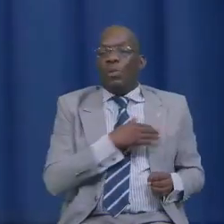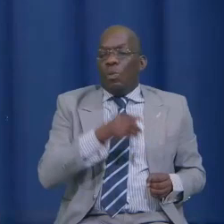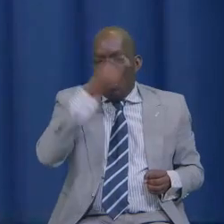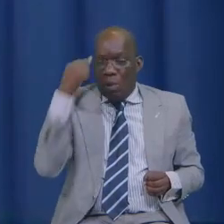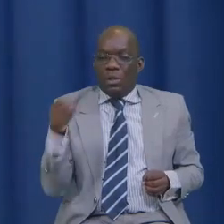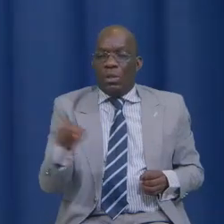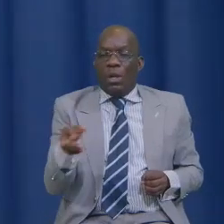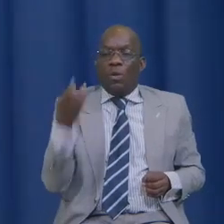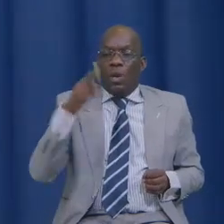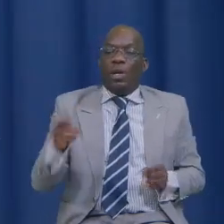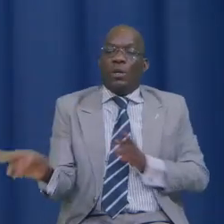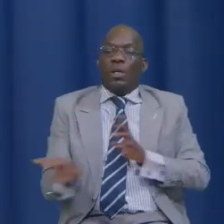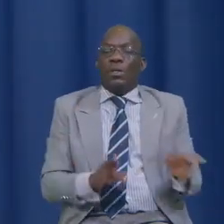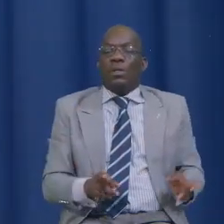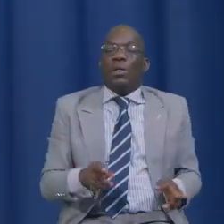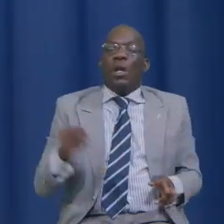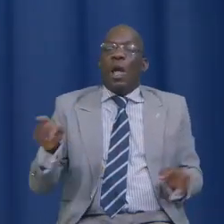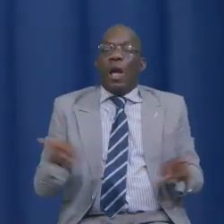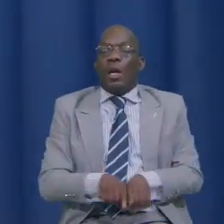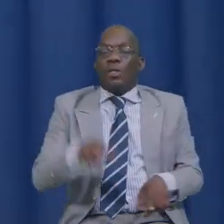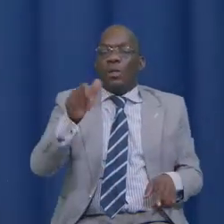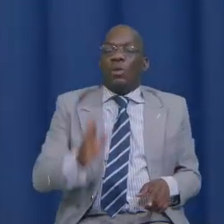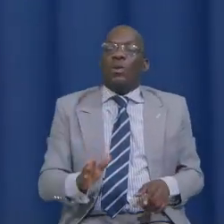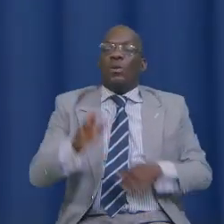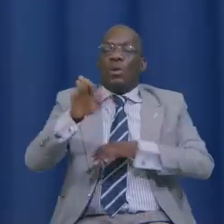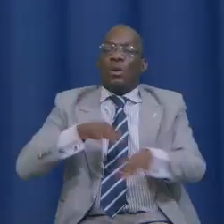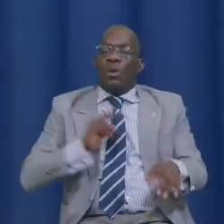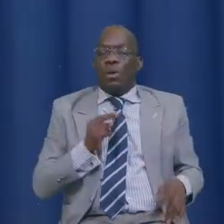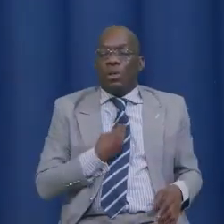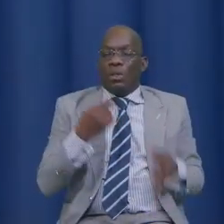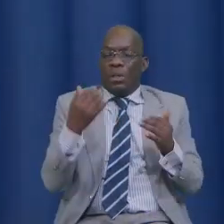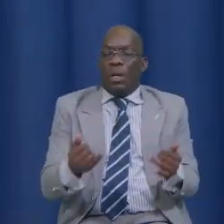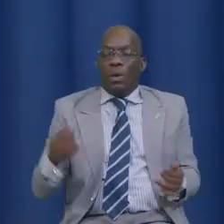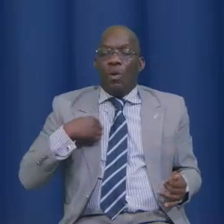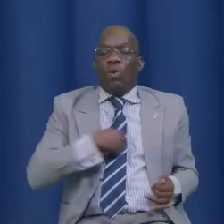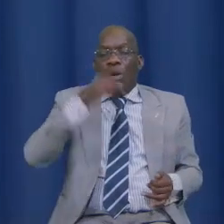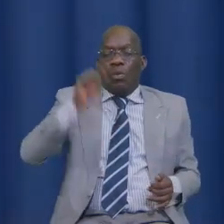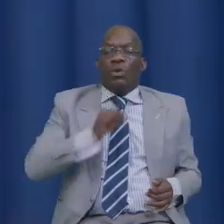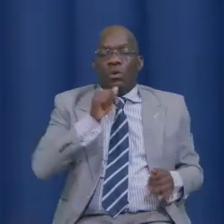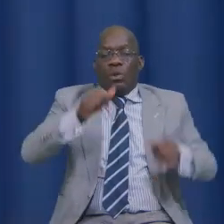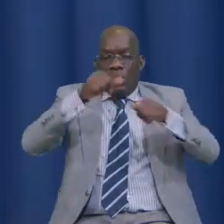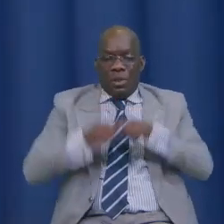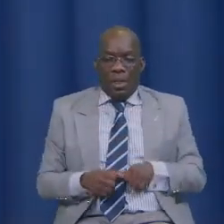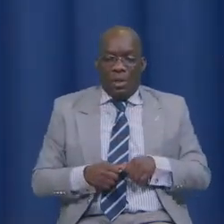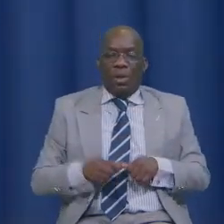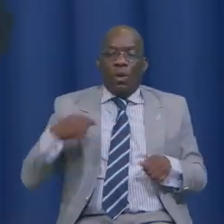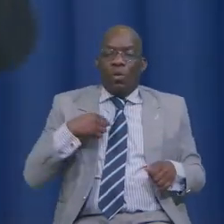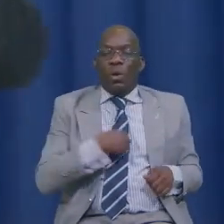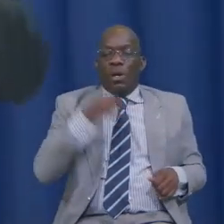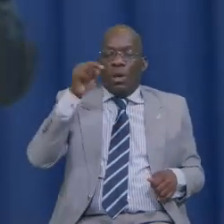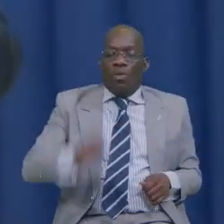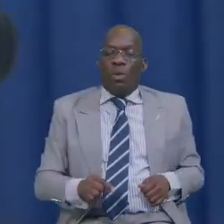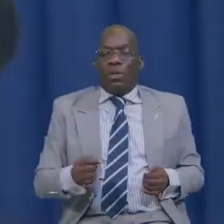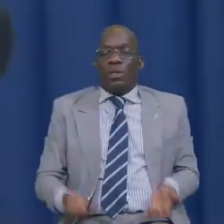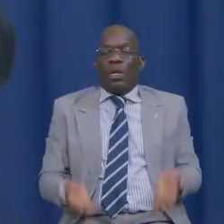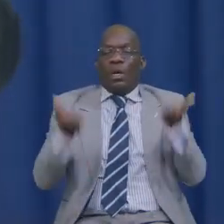call now, we must not remain behind and feel the discomfort. We must arise. If you